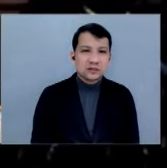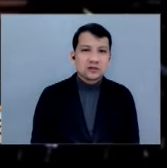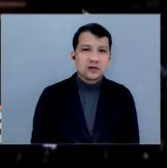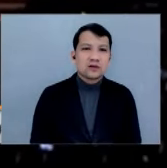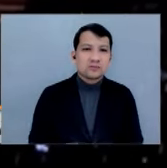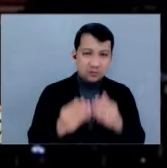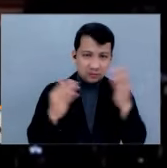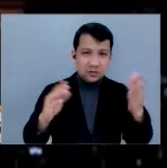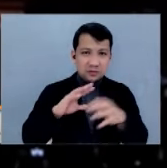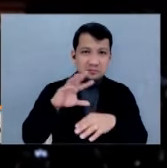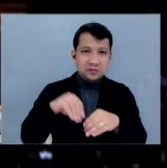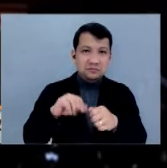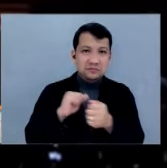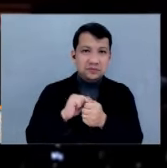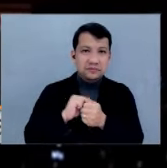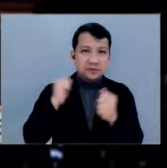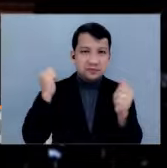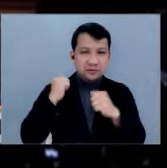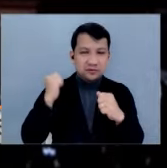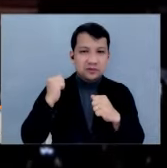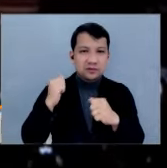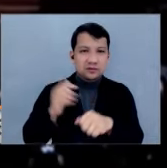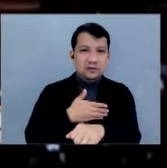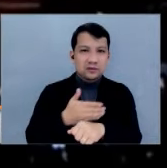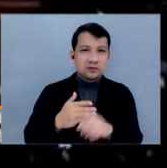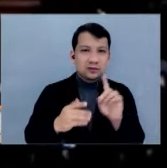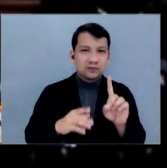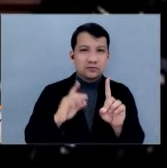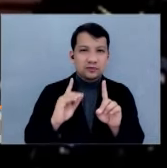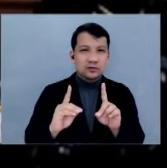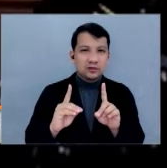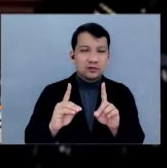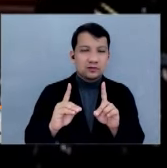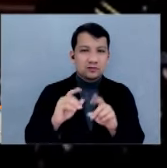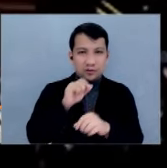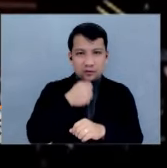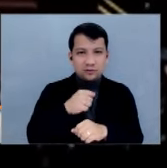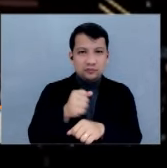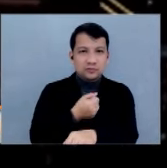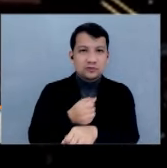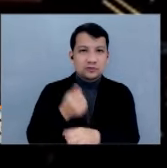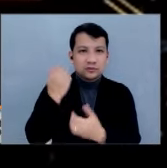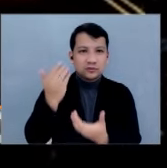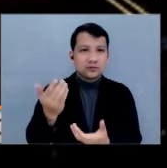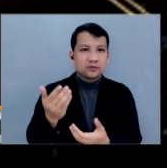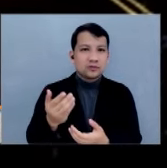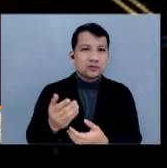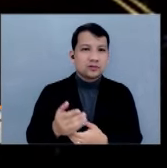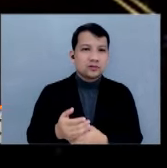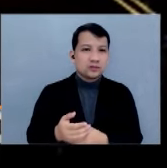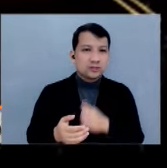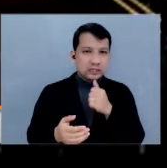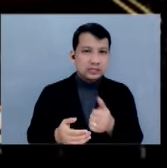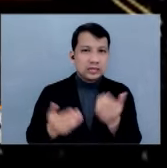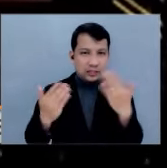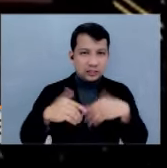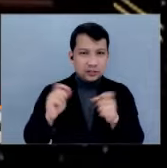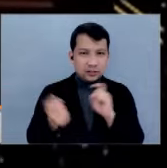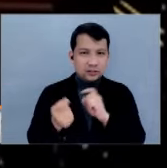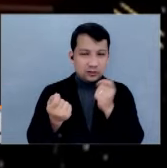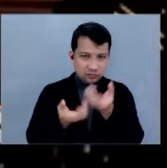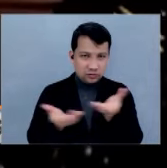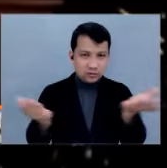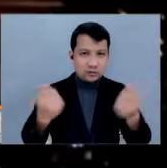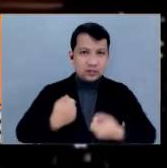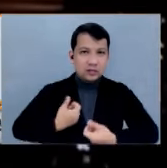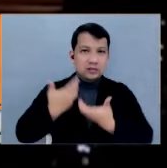Bilang sa inabangan ng fans ay ang pagkanta niya ng One Direction classic hit song na Night Changes. All out din ang jamming